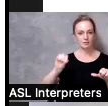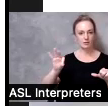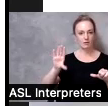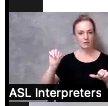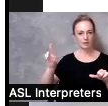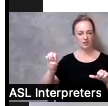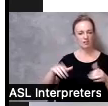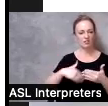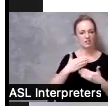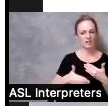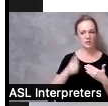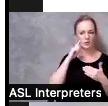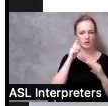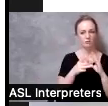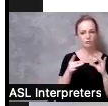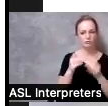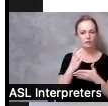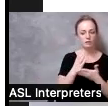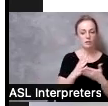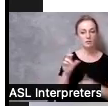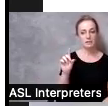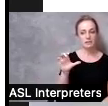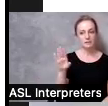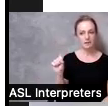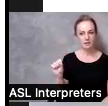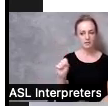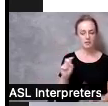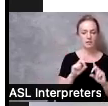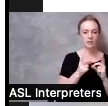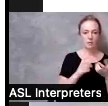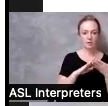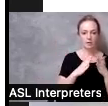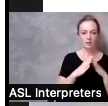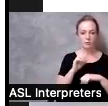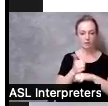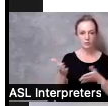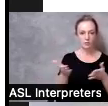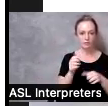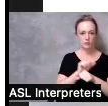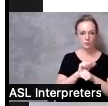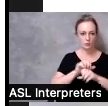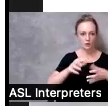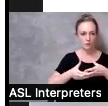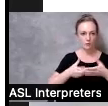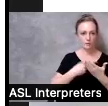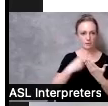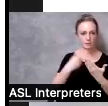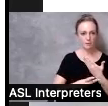a little bit about some of the DCBS, or Department for Community-Based Services, workforce initiatives.